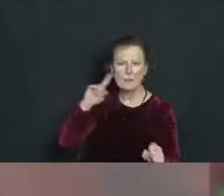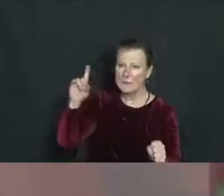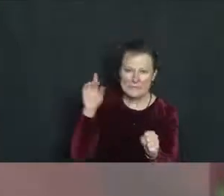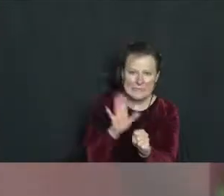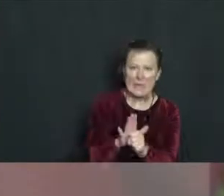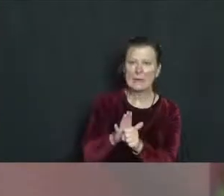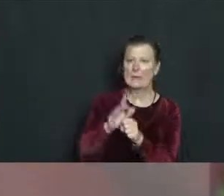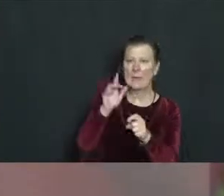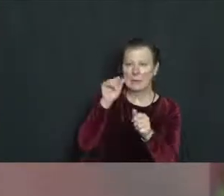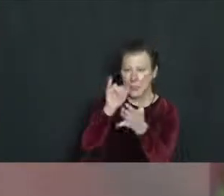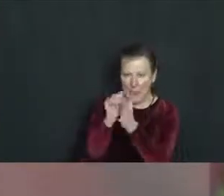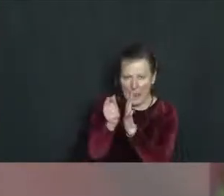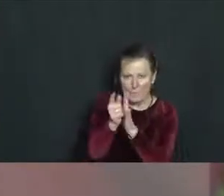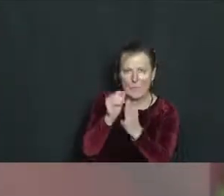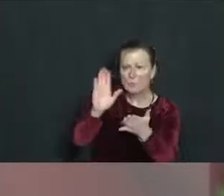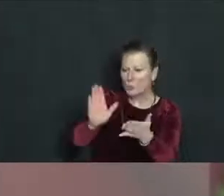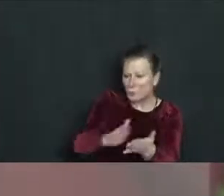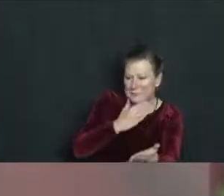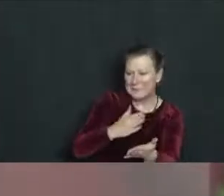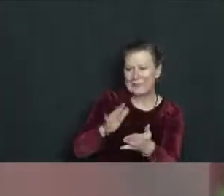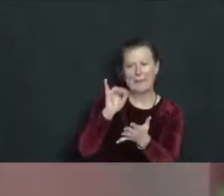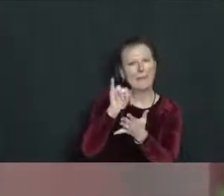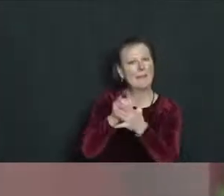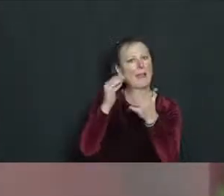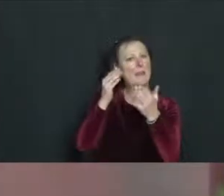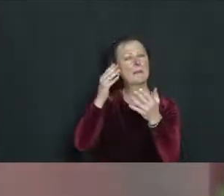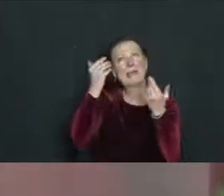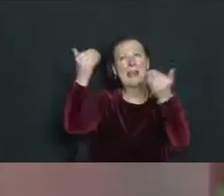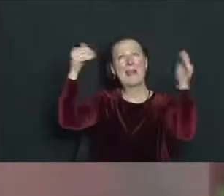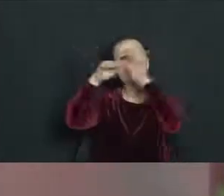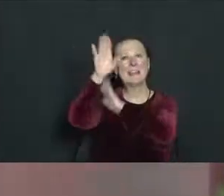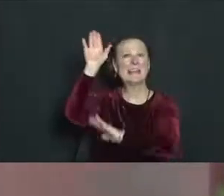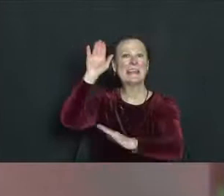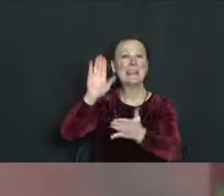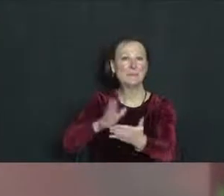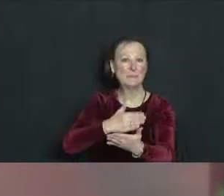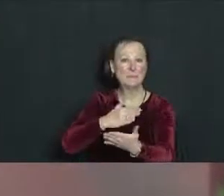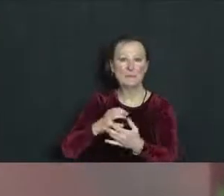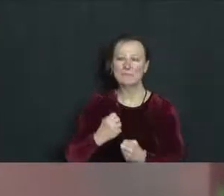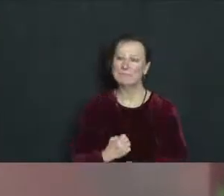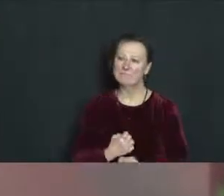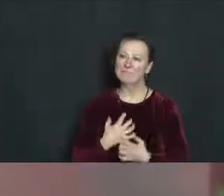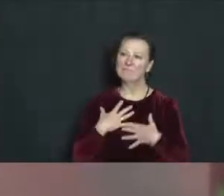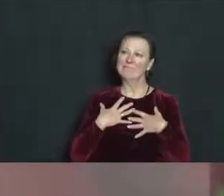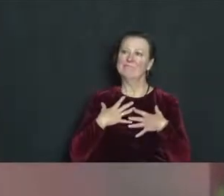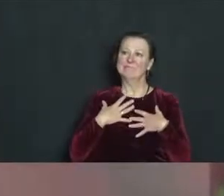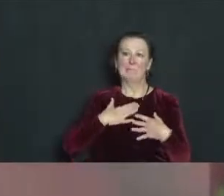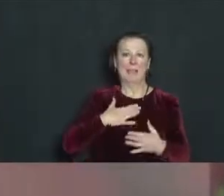that moment to singing heavenly music that restored my soul.